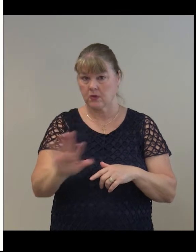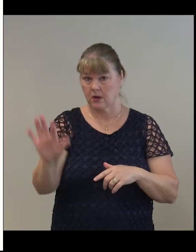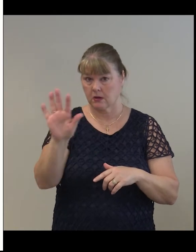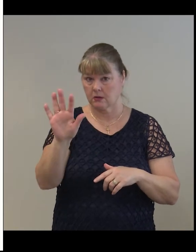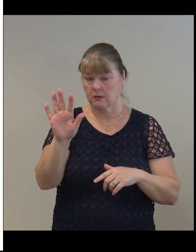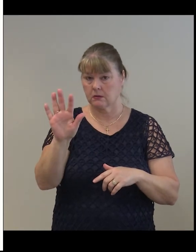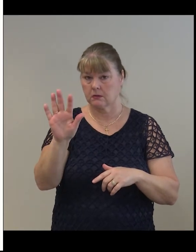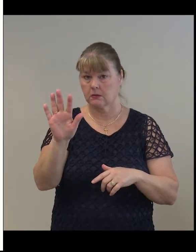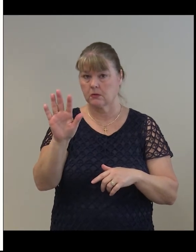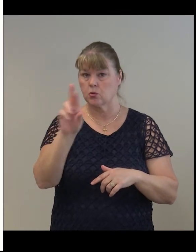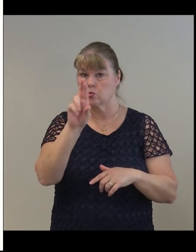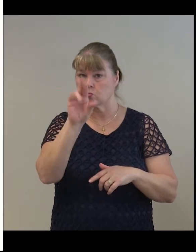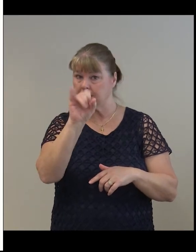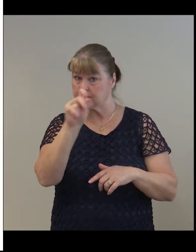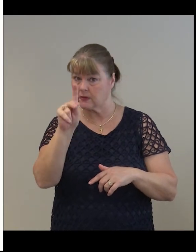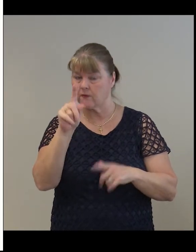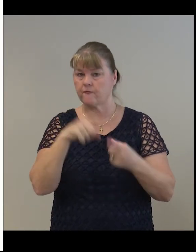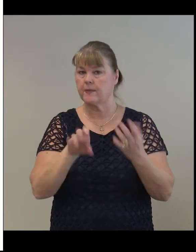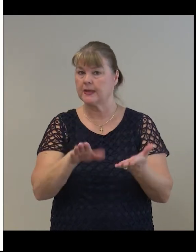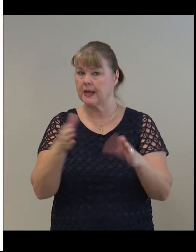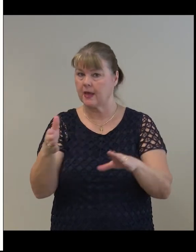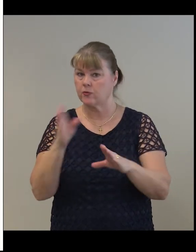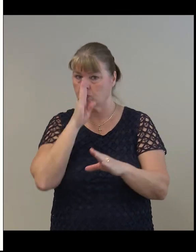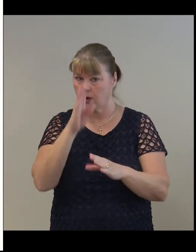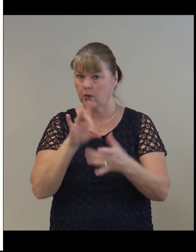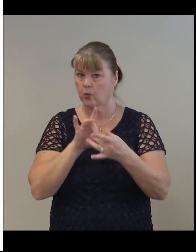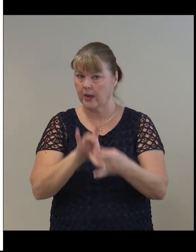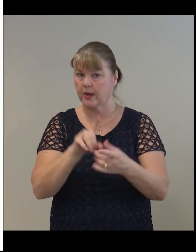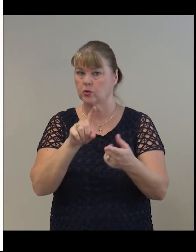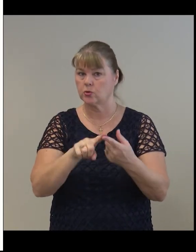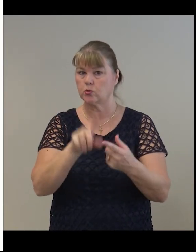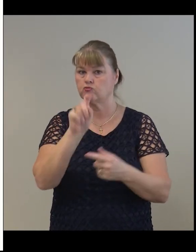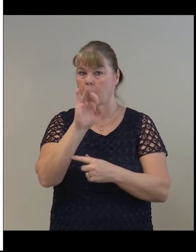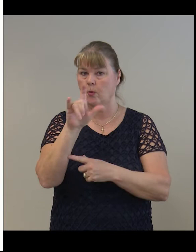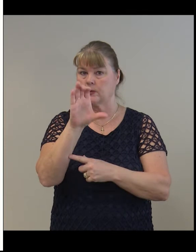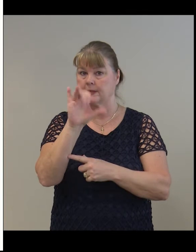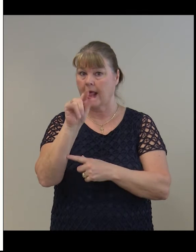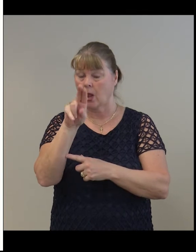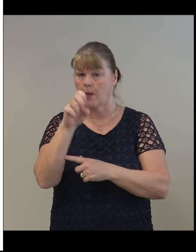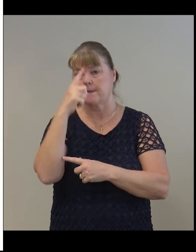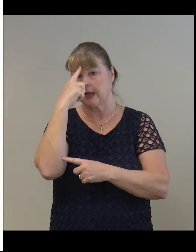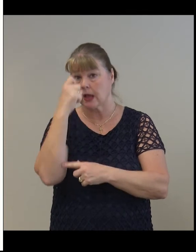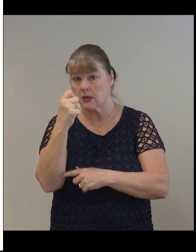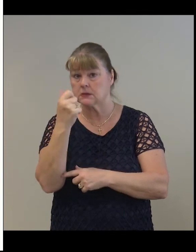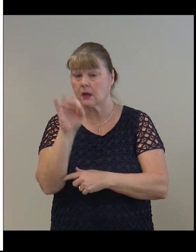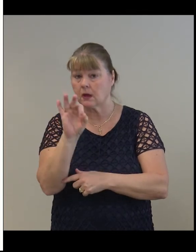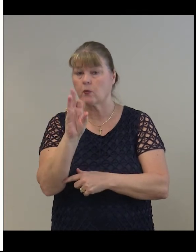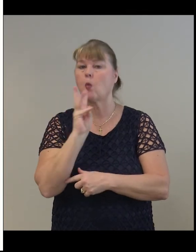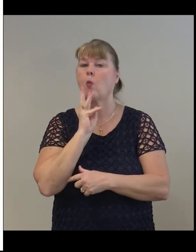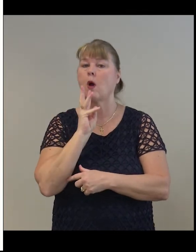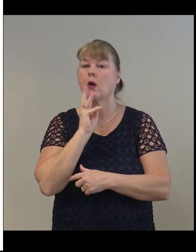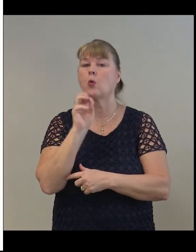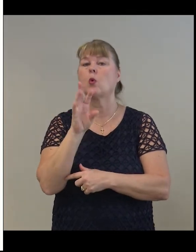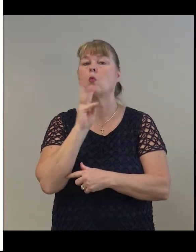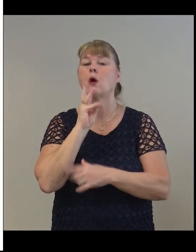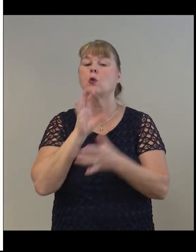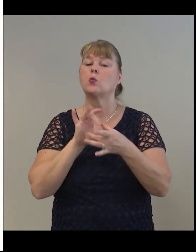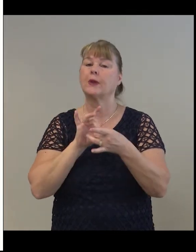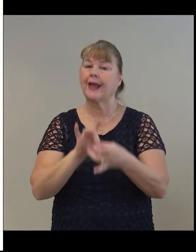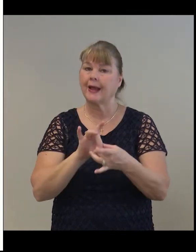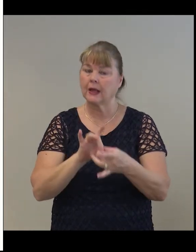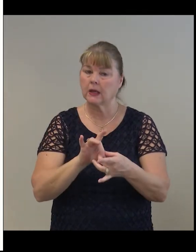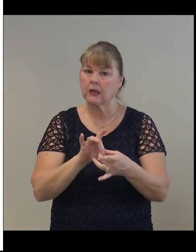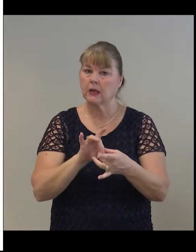thereabout of deaths, direct deaths related to tropical cyclones are because of water or